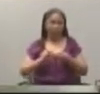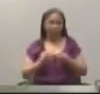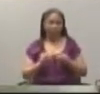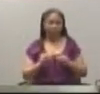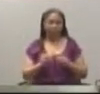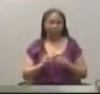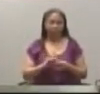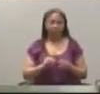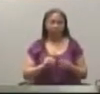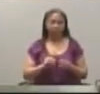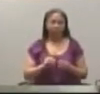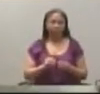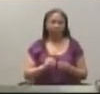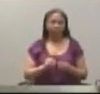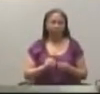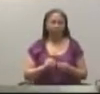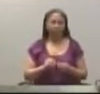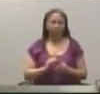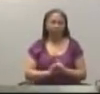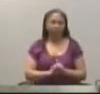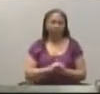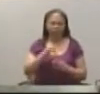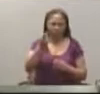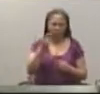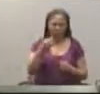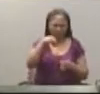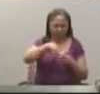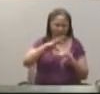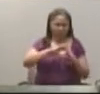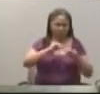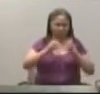story. Put yourself as a bystander.